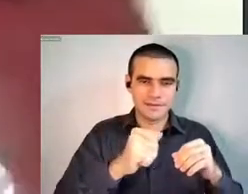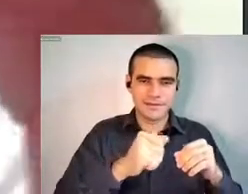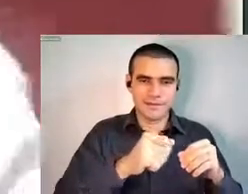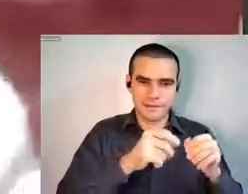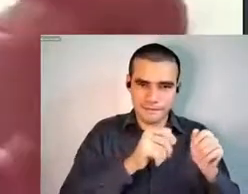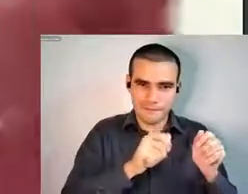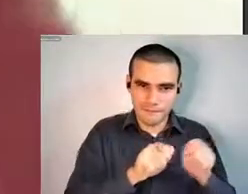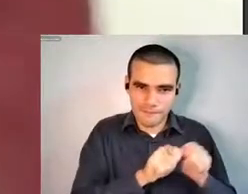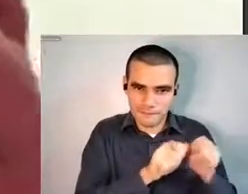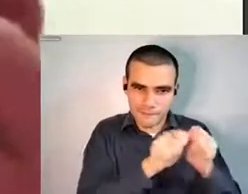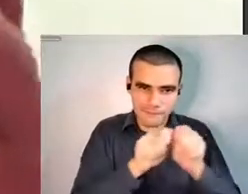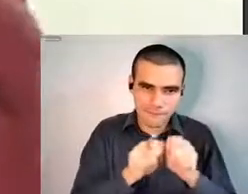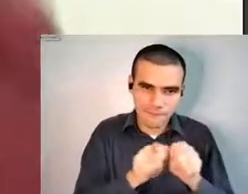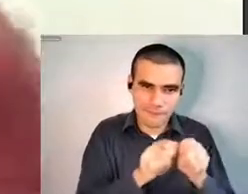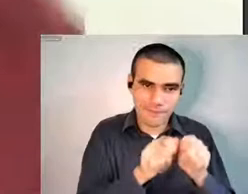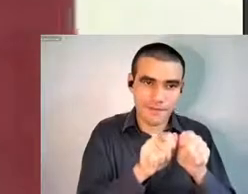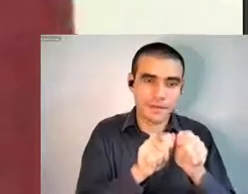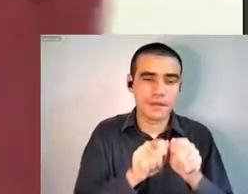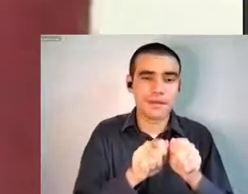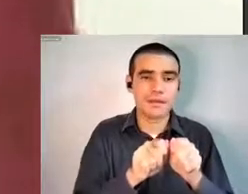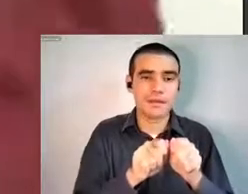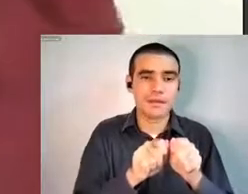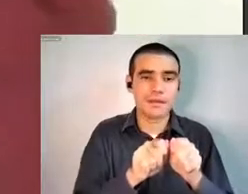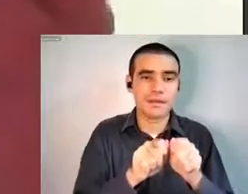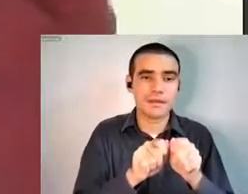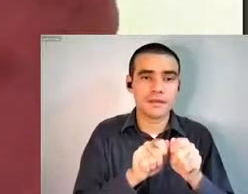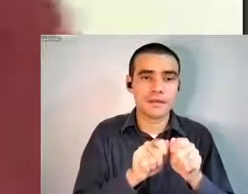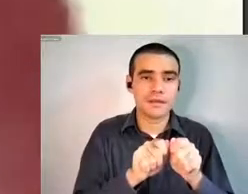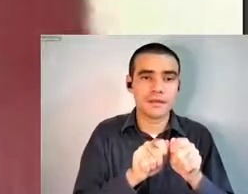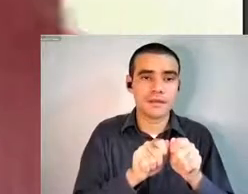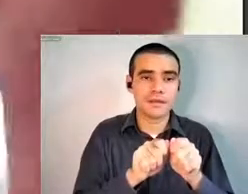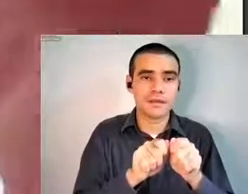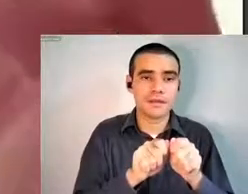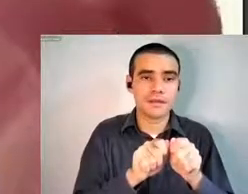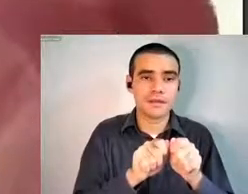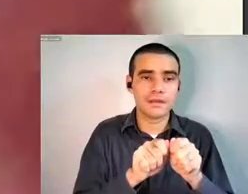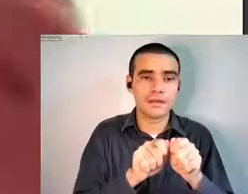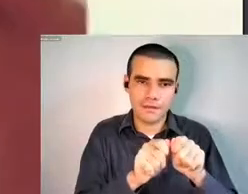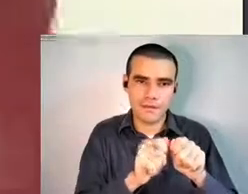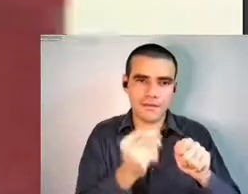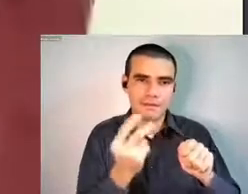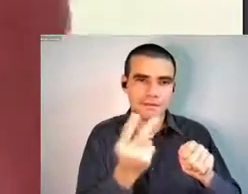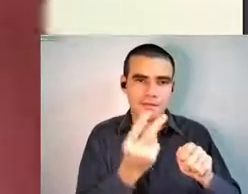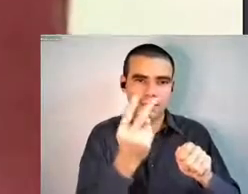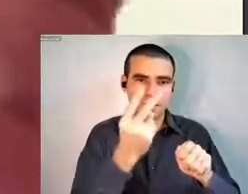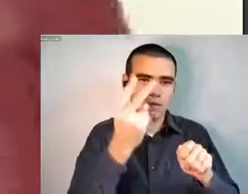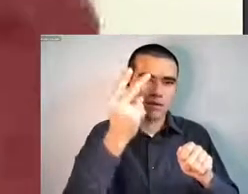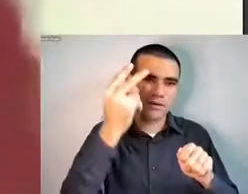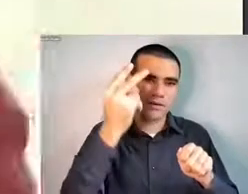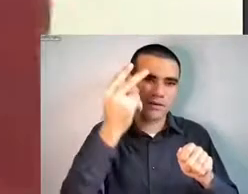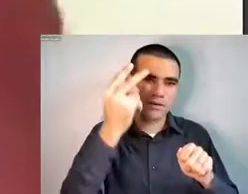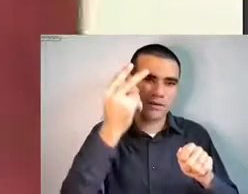goal to add value to this product that in great part